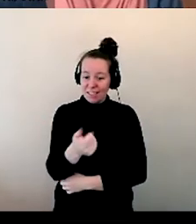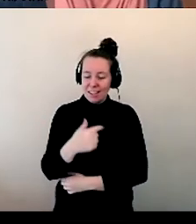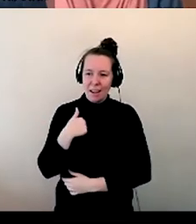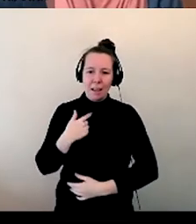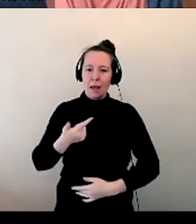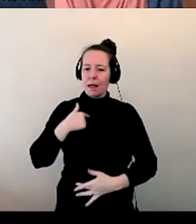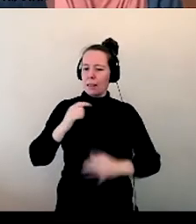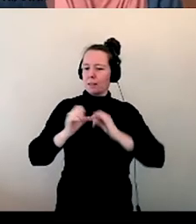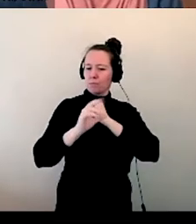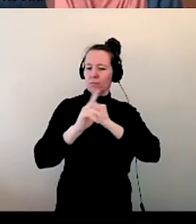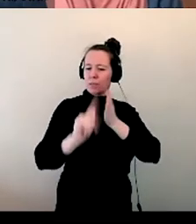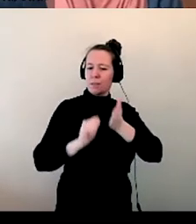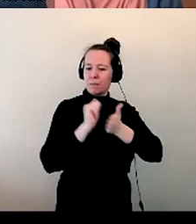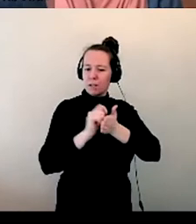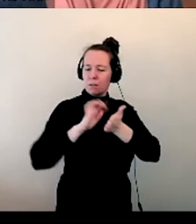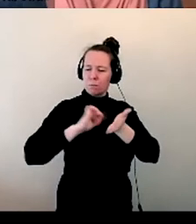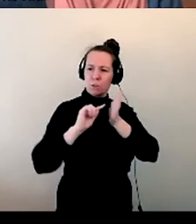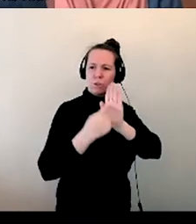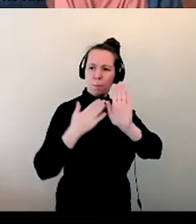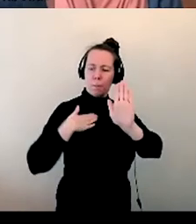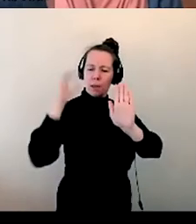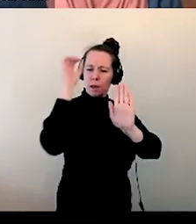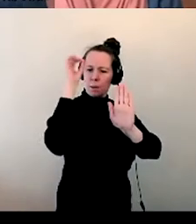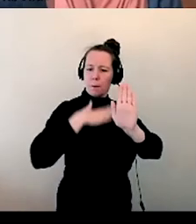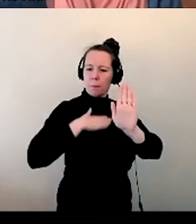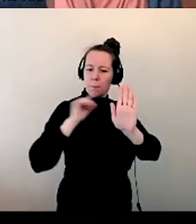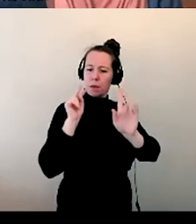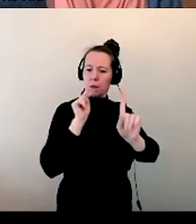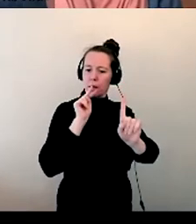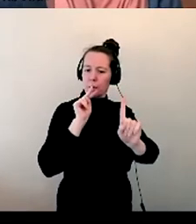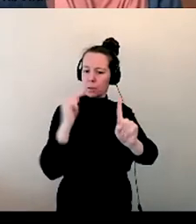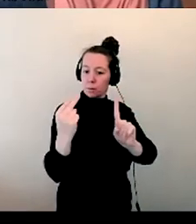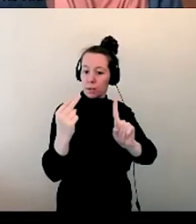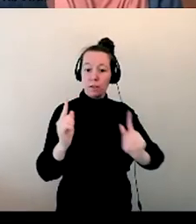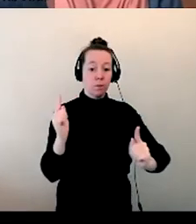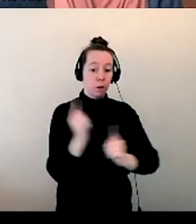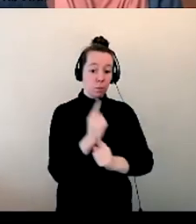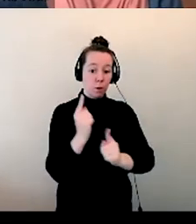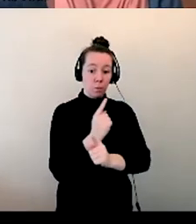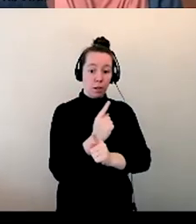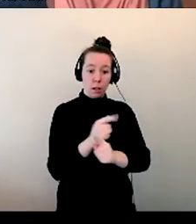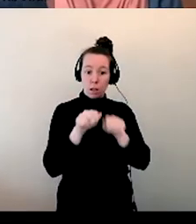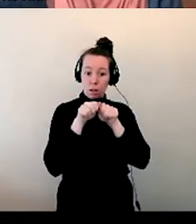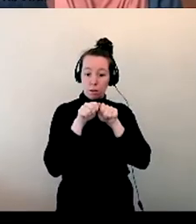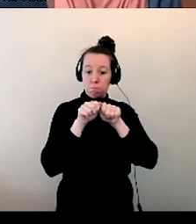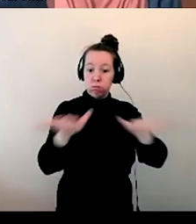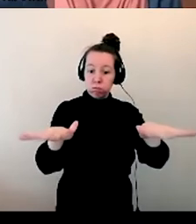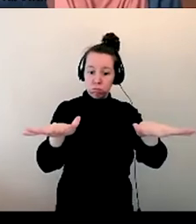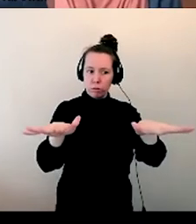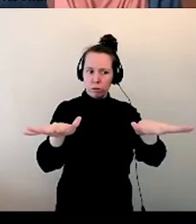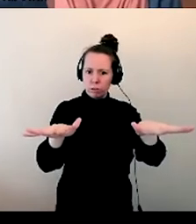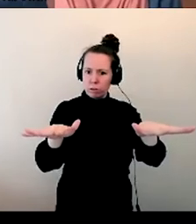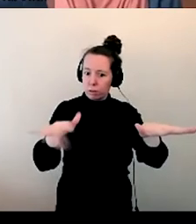tried my best to sort of present it in a way that I felt was appropriate. And it got a surprisingly good